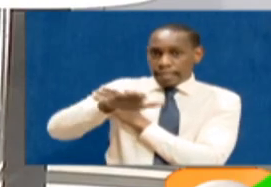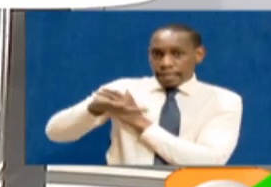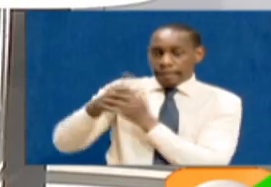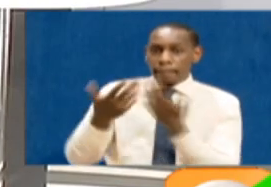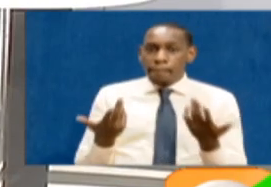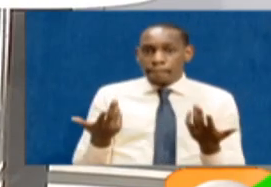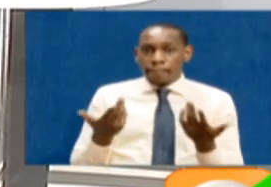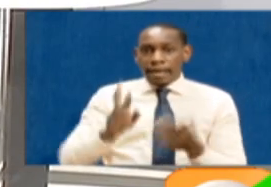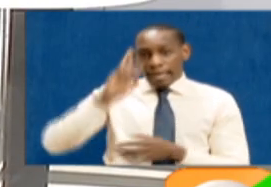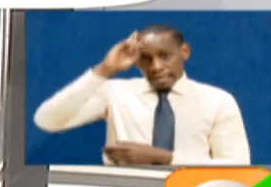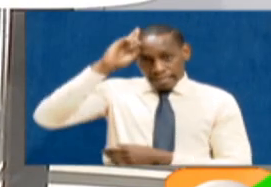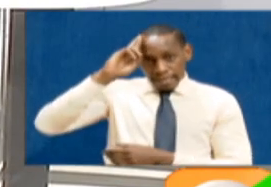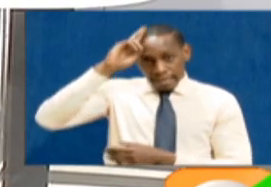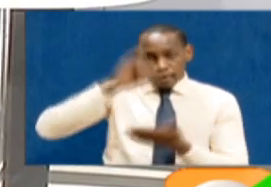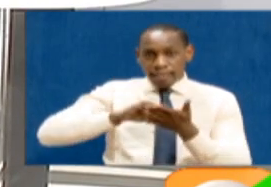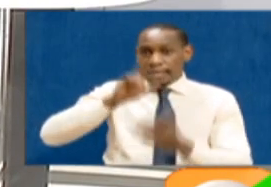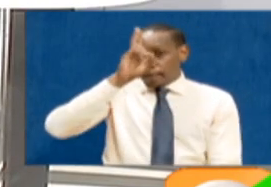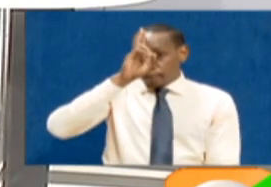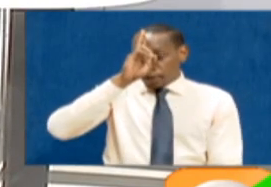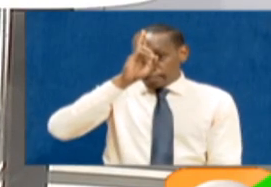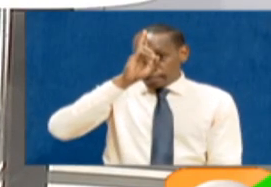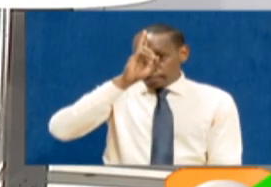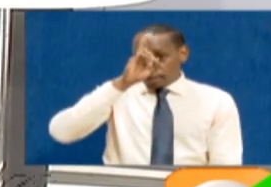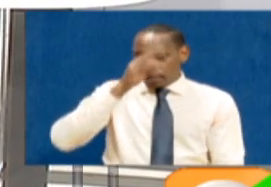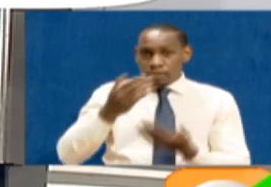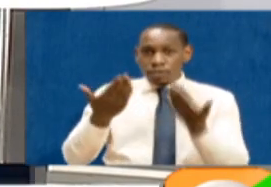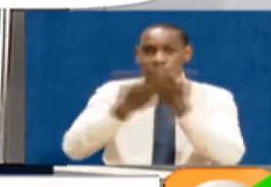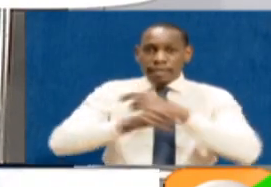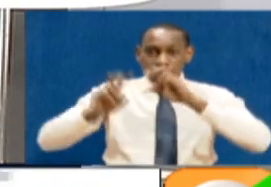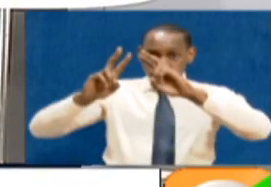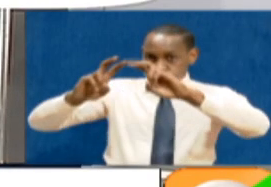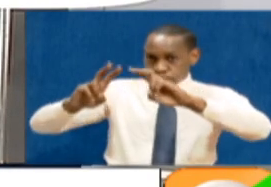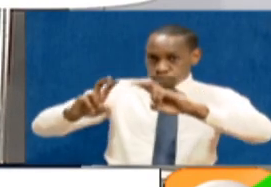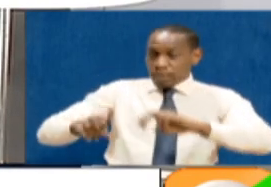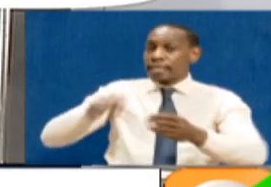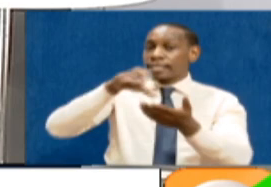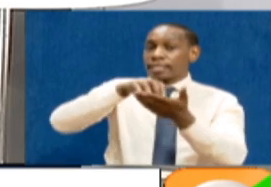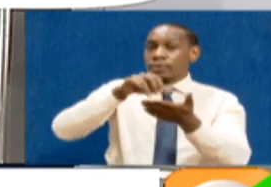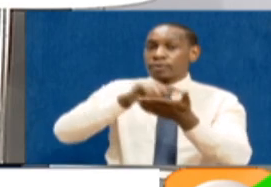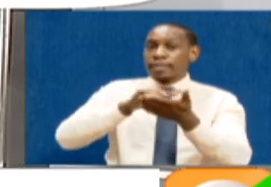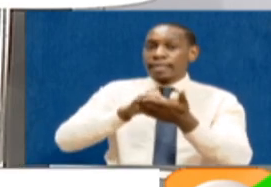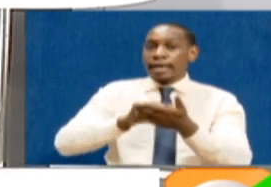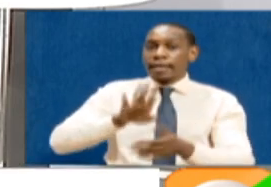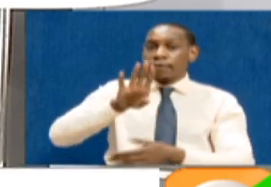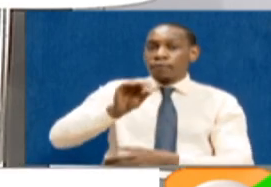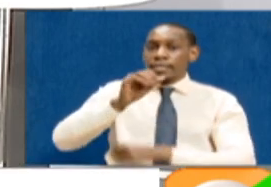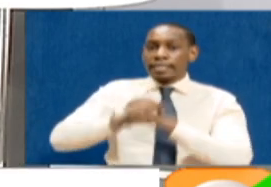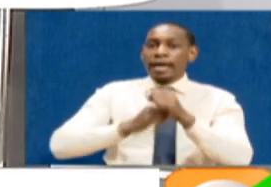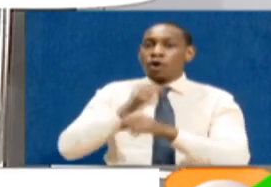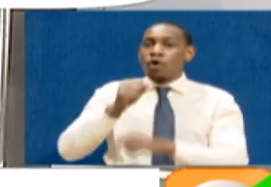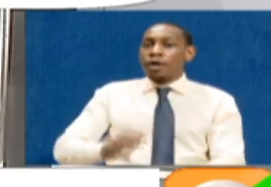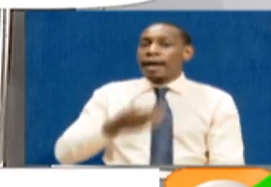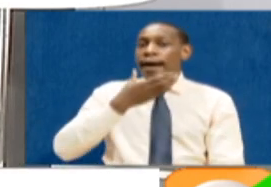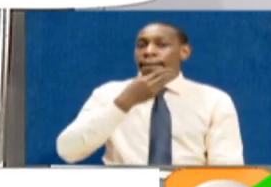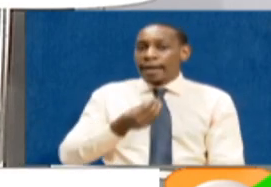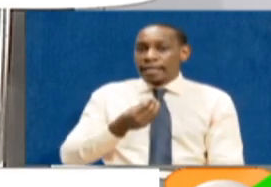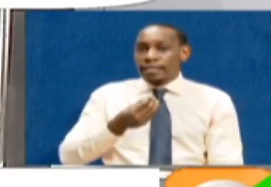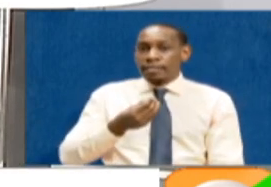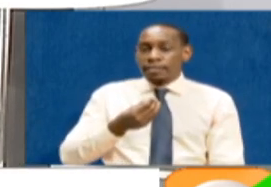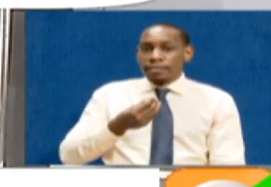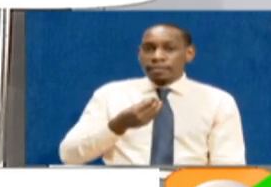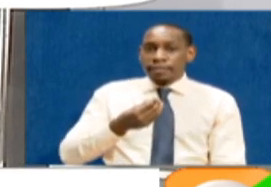show you an area here. It's in the area of Nyandarua, where police there are tonight investigating an incident in